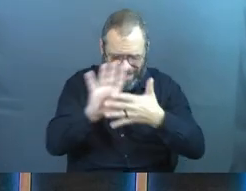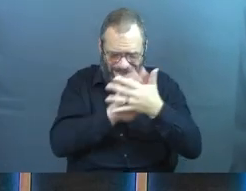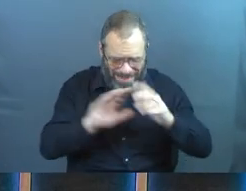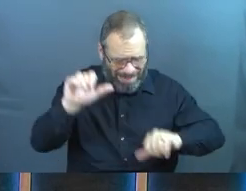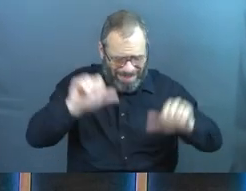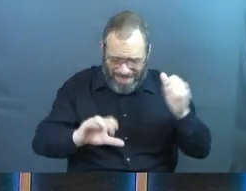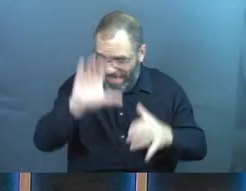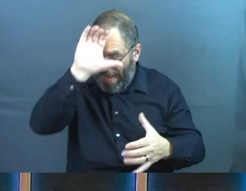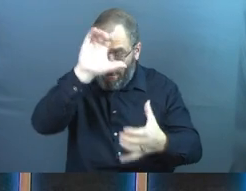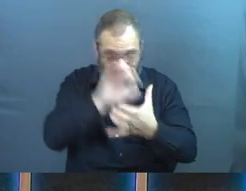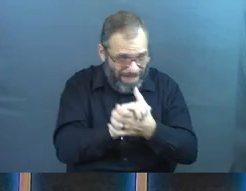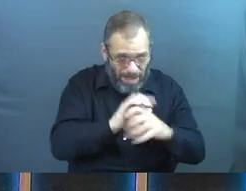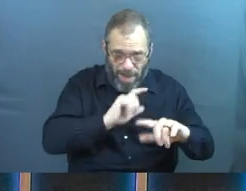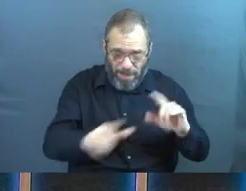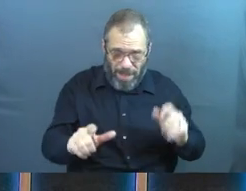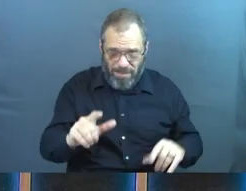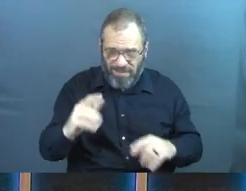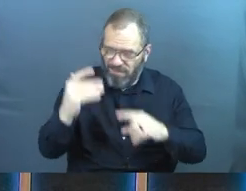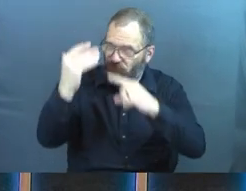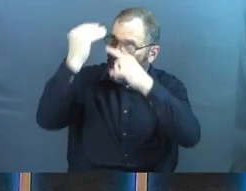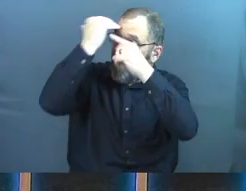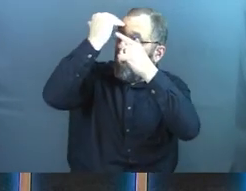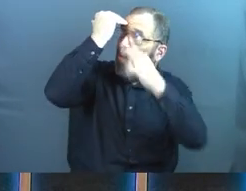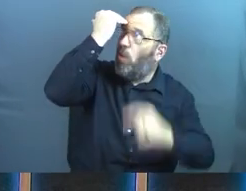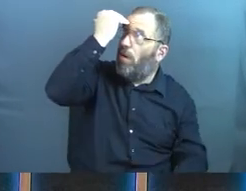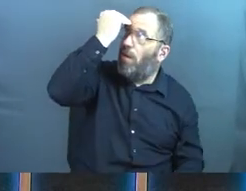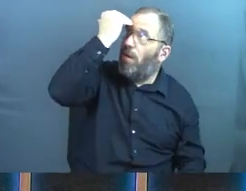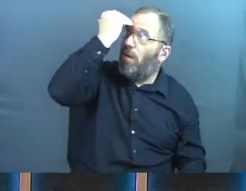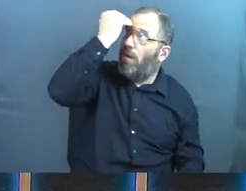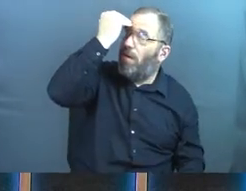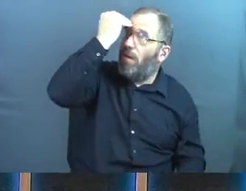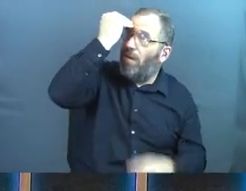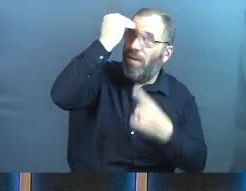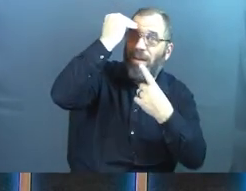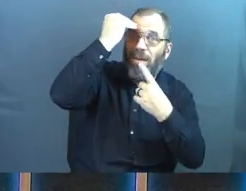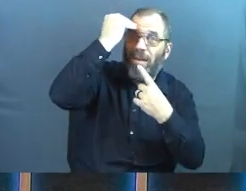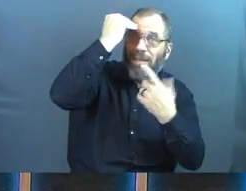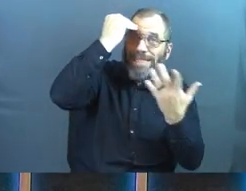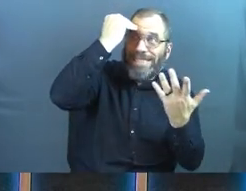doubt and I've believed, but I've not known. I've believed